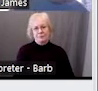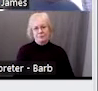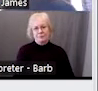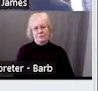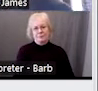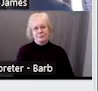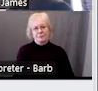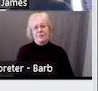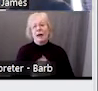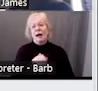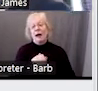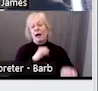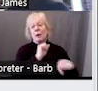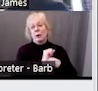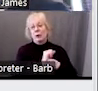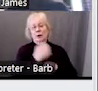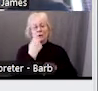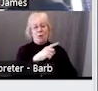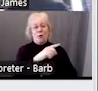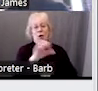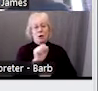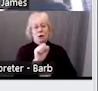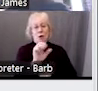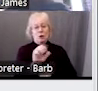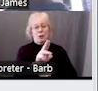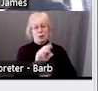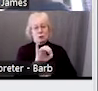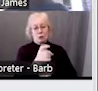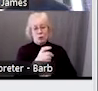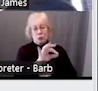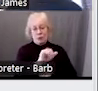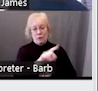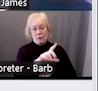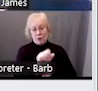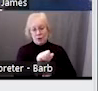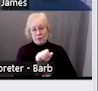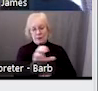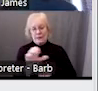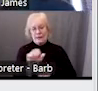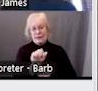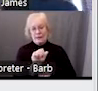So I worked for the Sioux Falls guy first, like I mentioned on the first page.